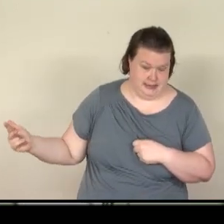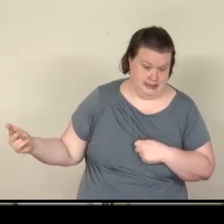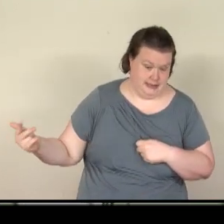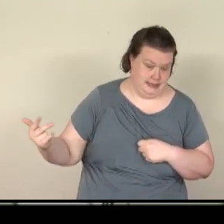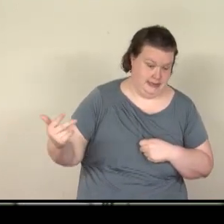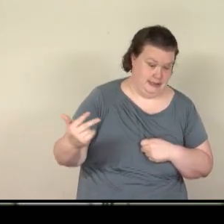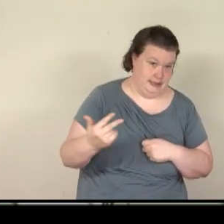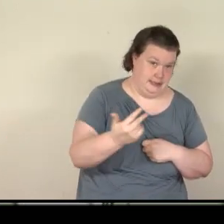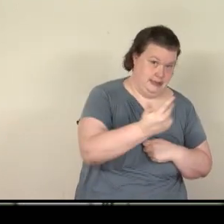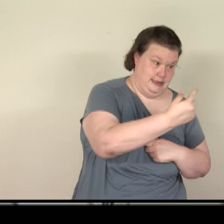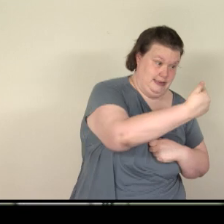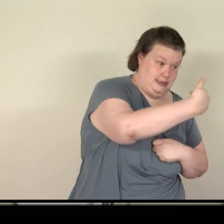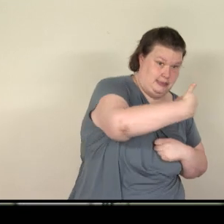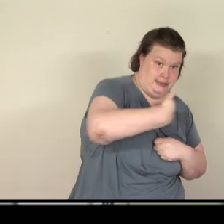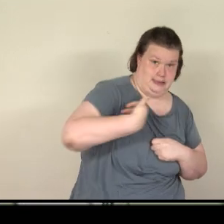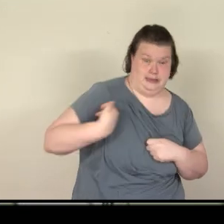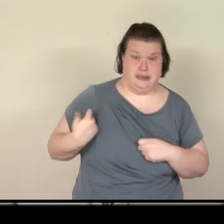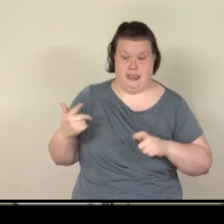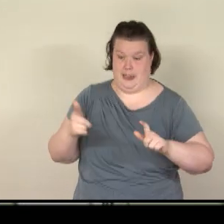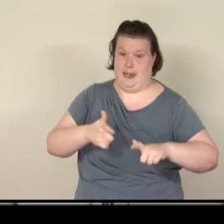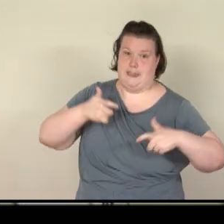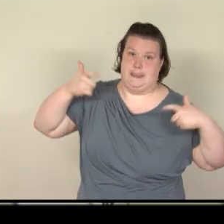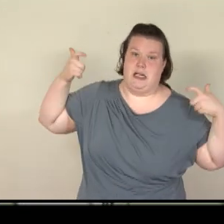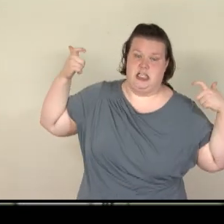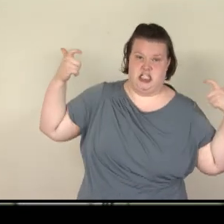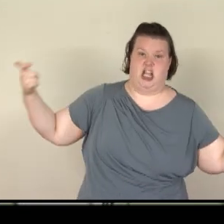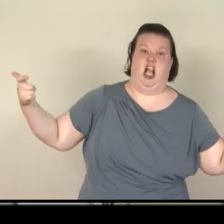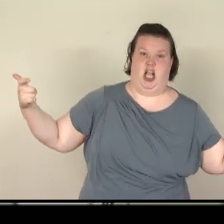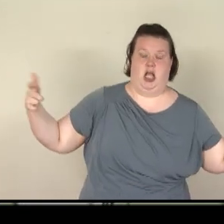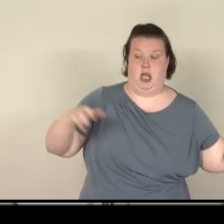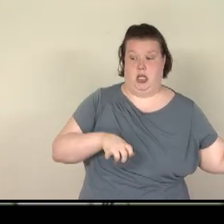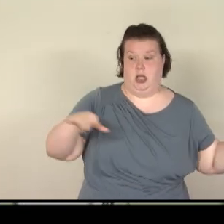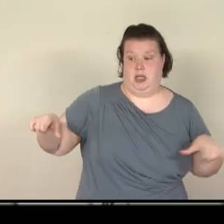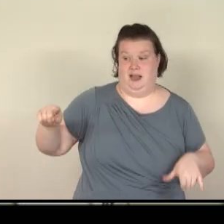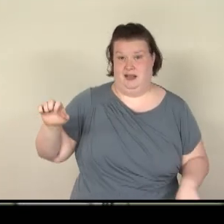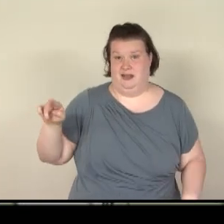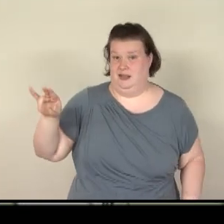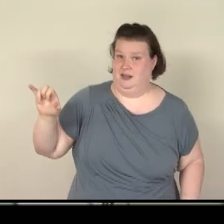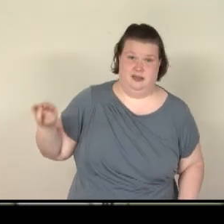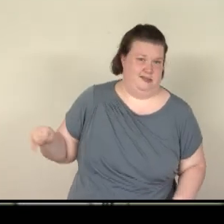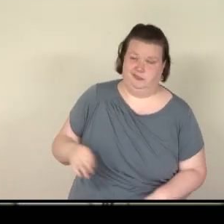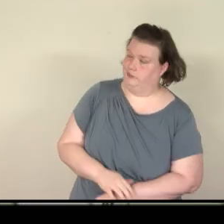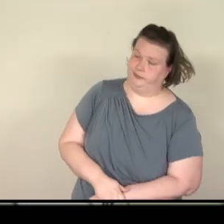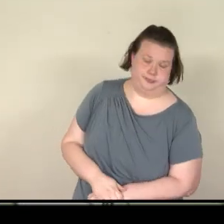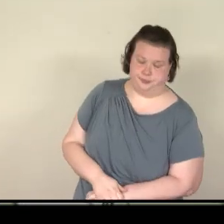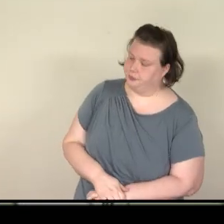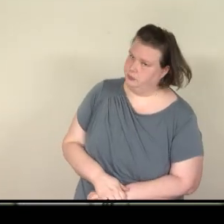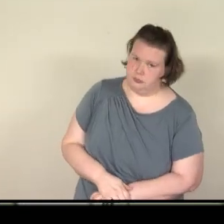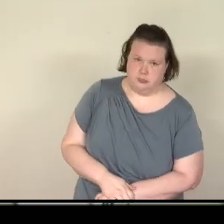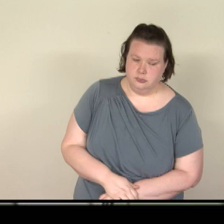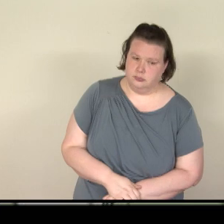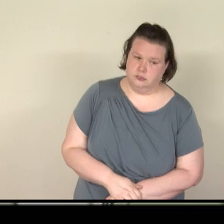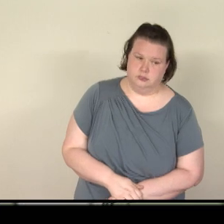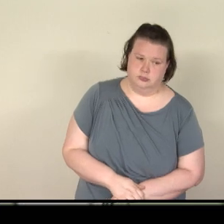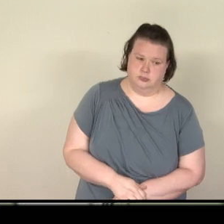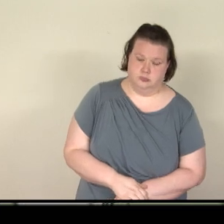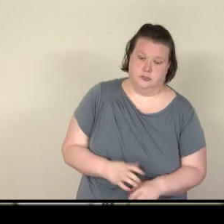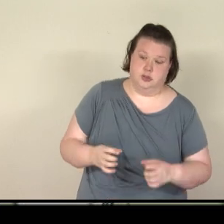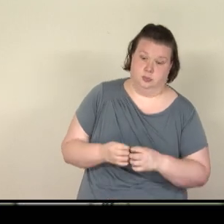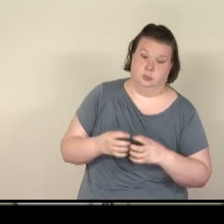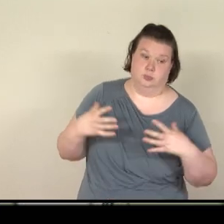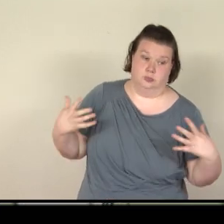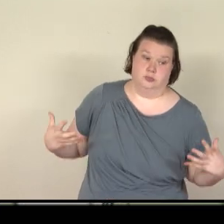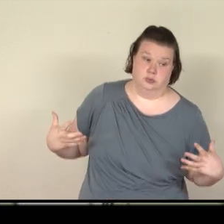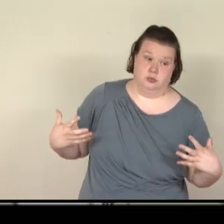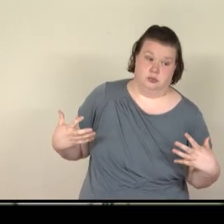that loop, it's big. So it's not like Tennyson, it's much more, it's just a lot